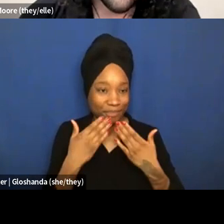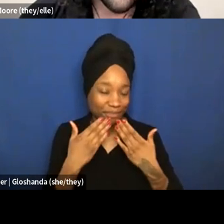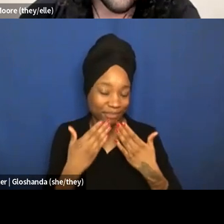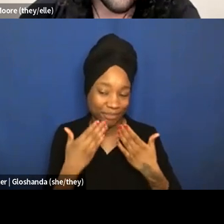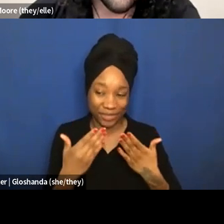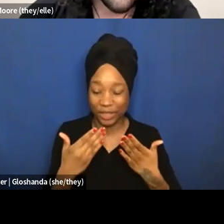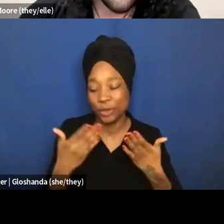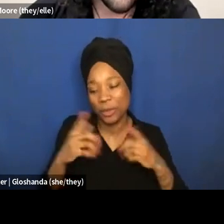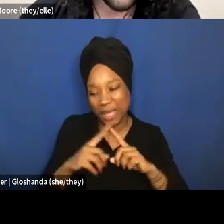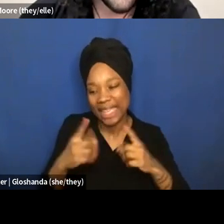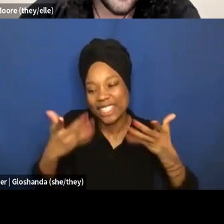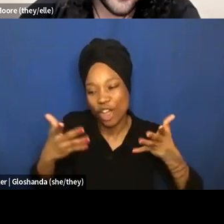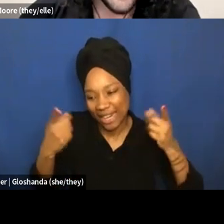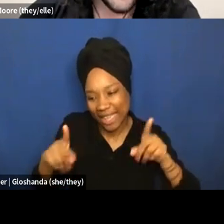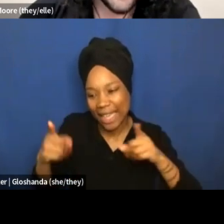it's happening.